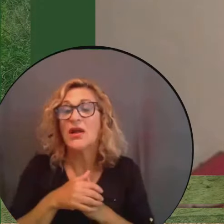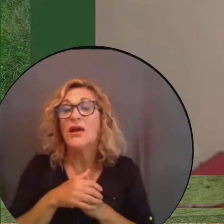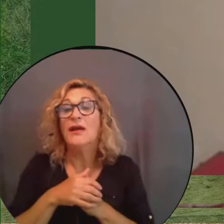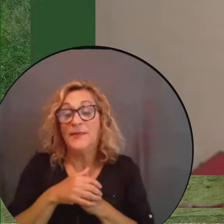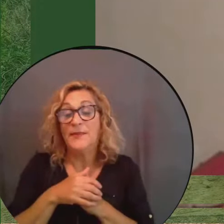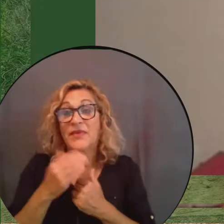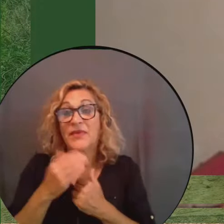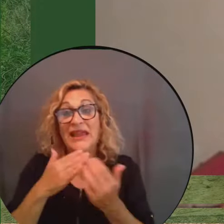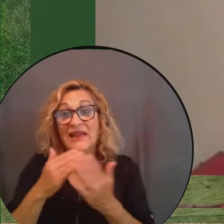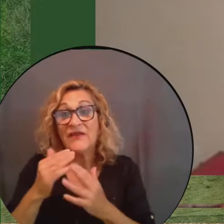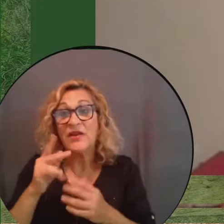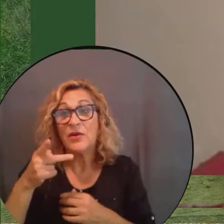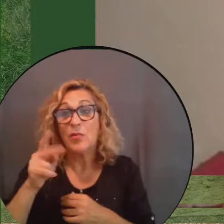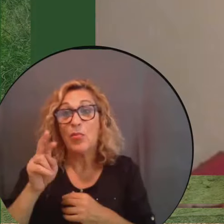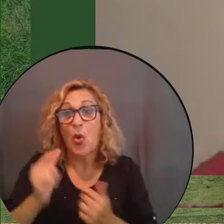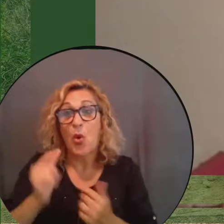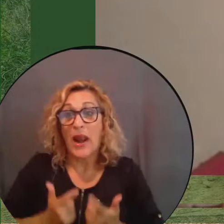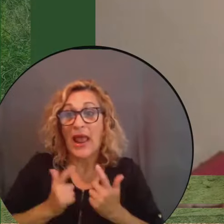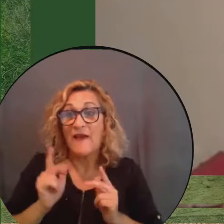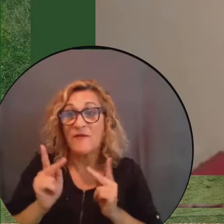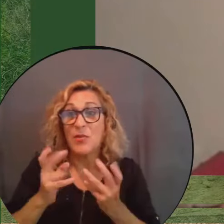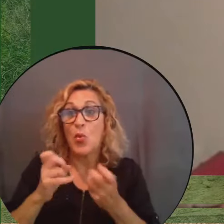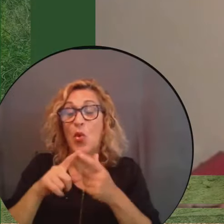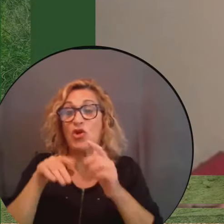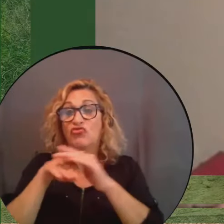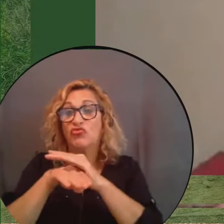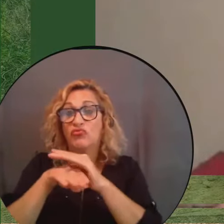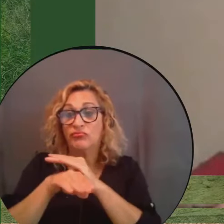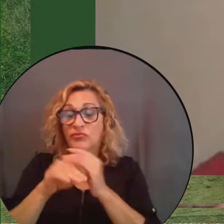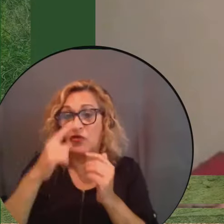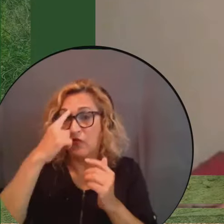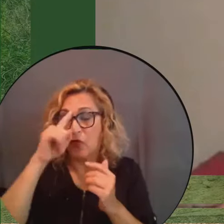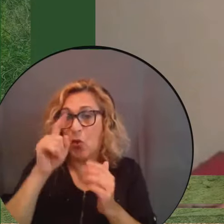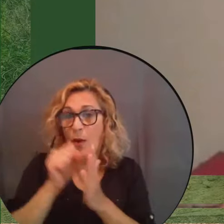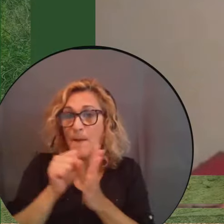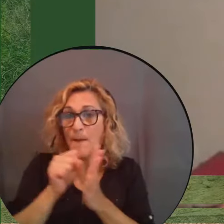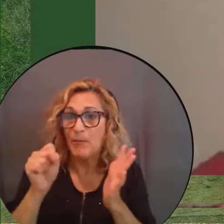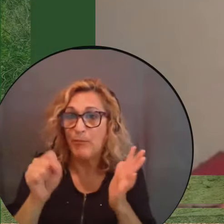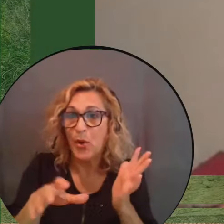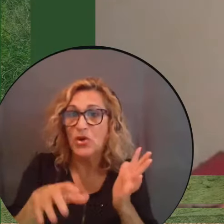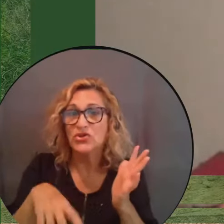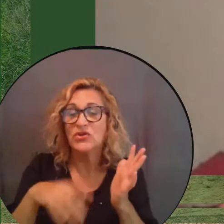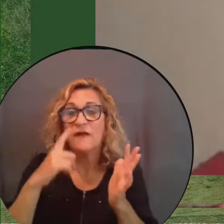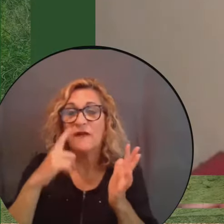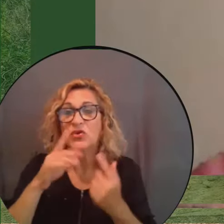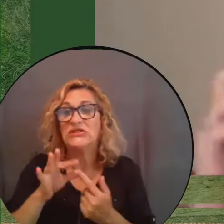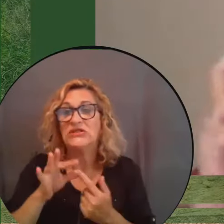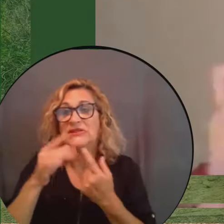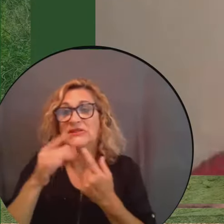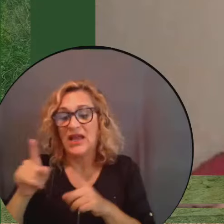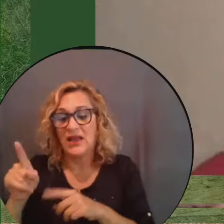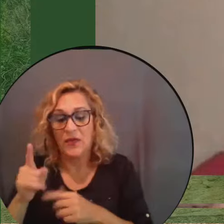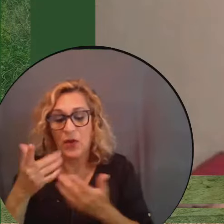people want access to abortions in certain circumstances. And they don't want women